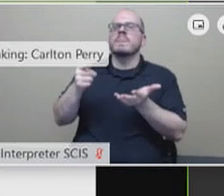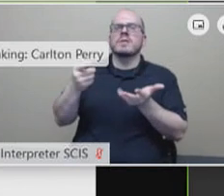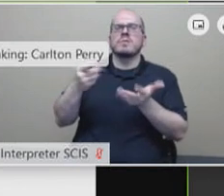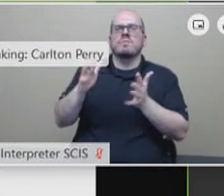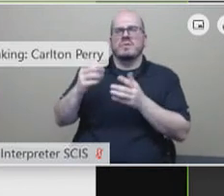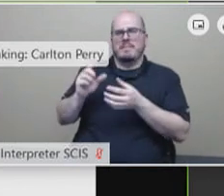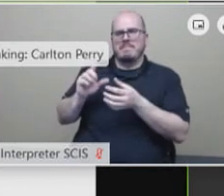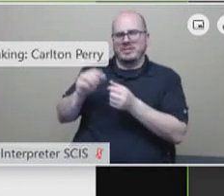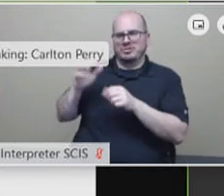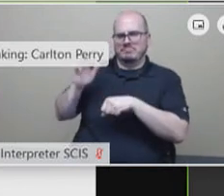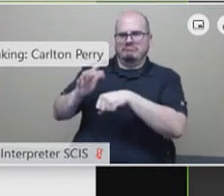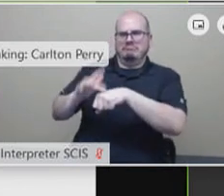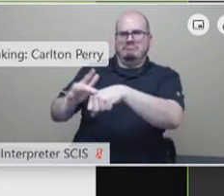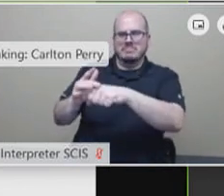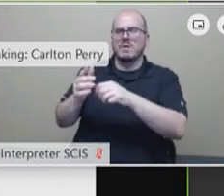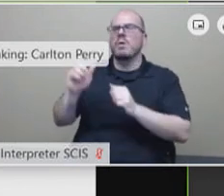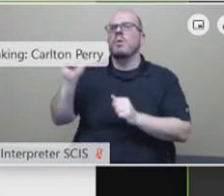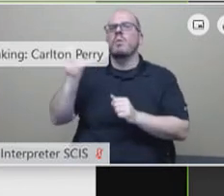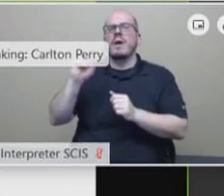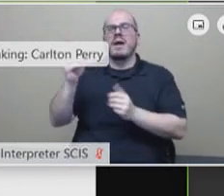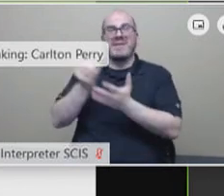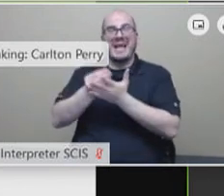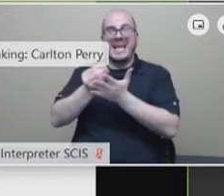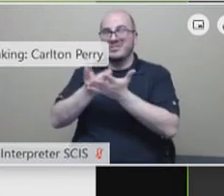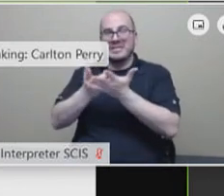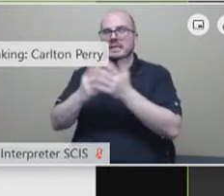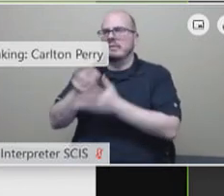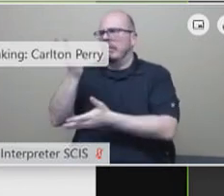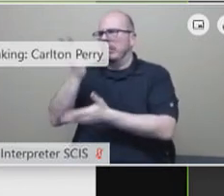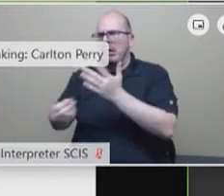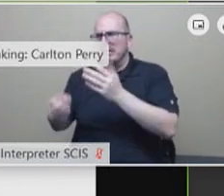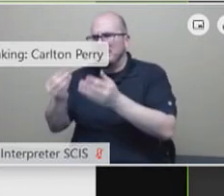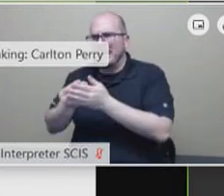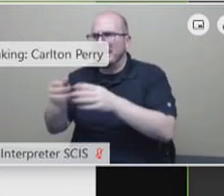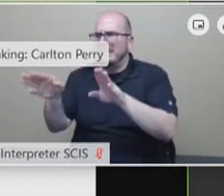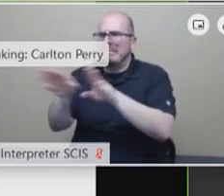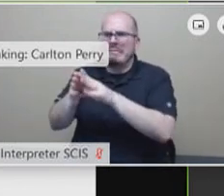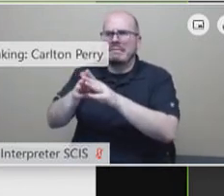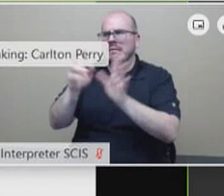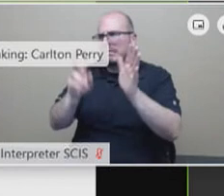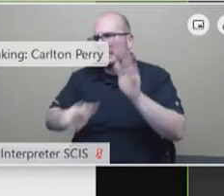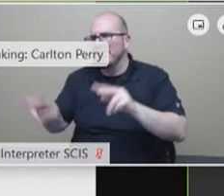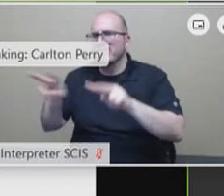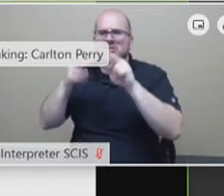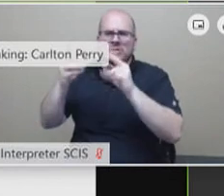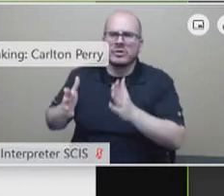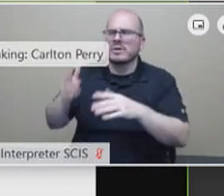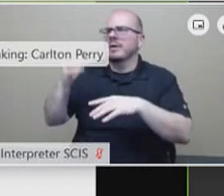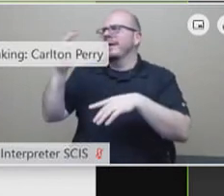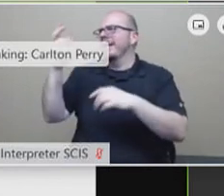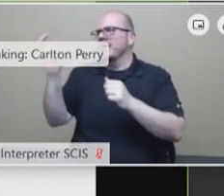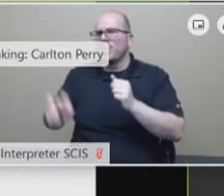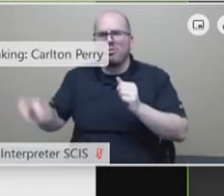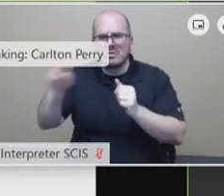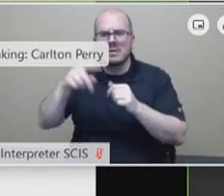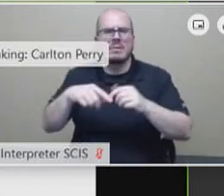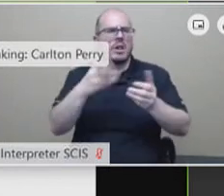which you've touched on, some of the lost ground that we've lost due to the pandemic and economic downturn, so we can